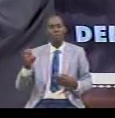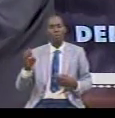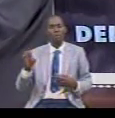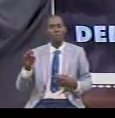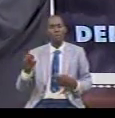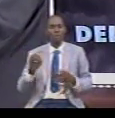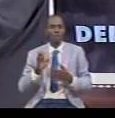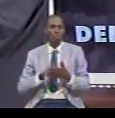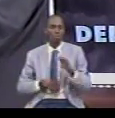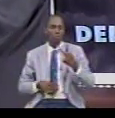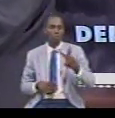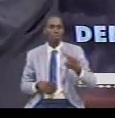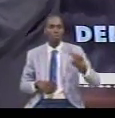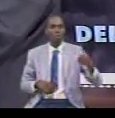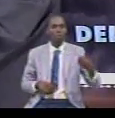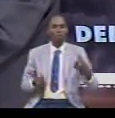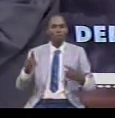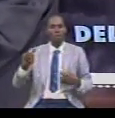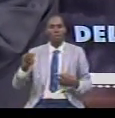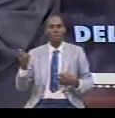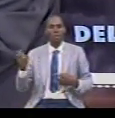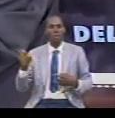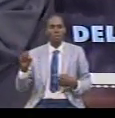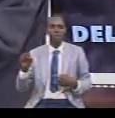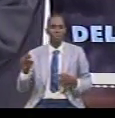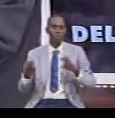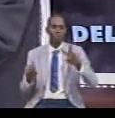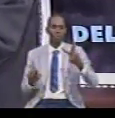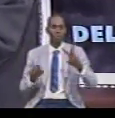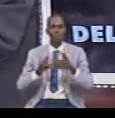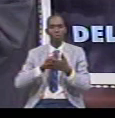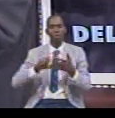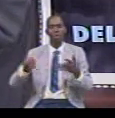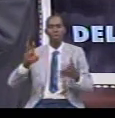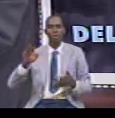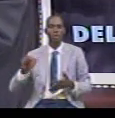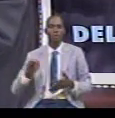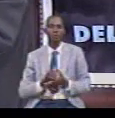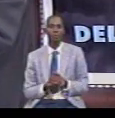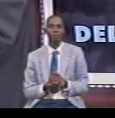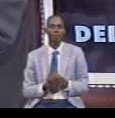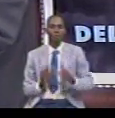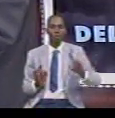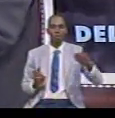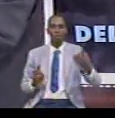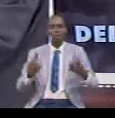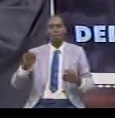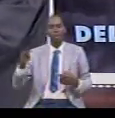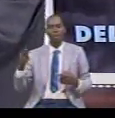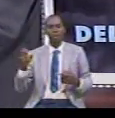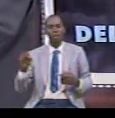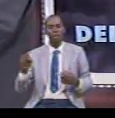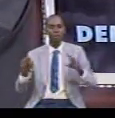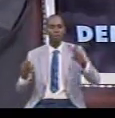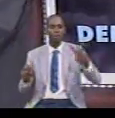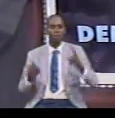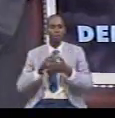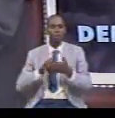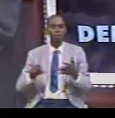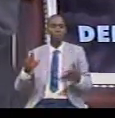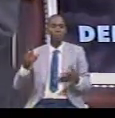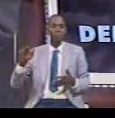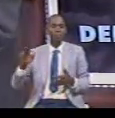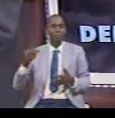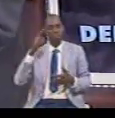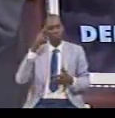1 Thessalonians chapter 2, I'm reading from verse 13. In 1 Thessalonians chapter 2, verse 13, it says, for this